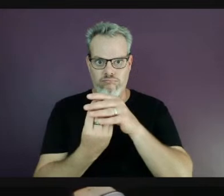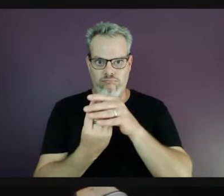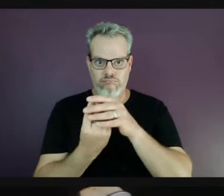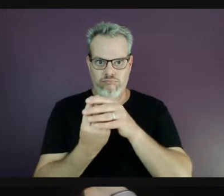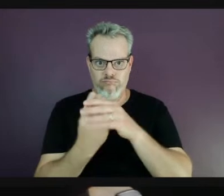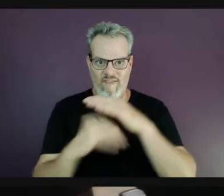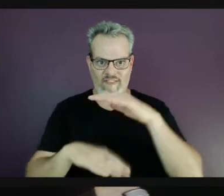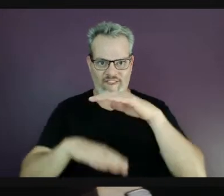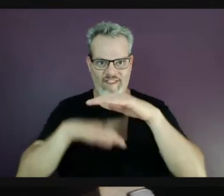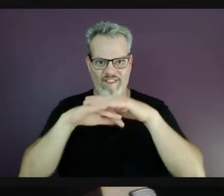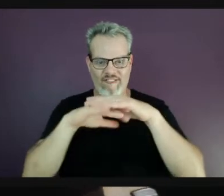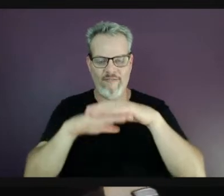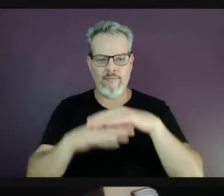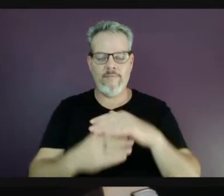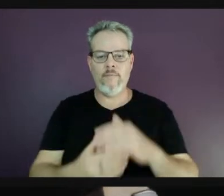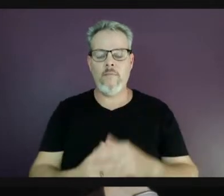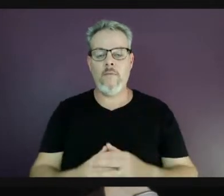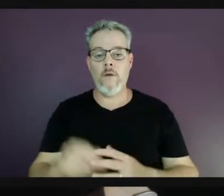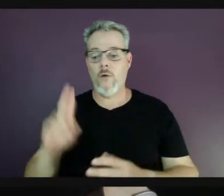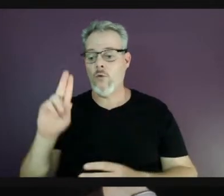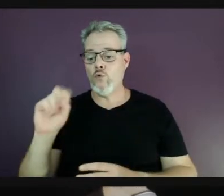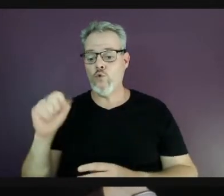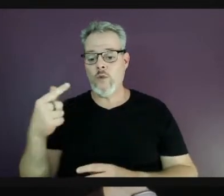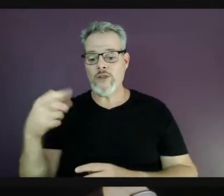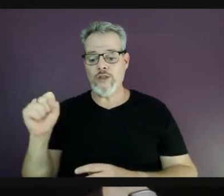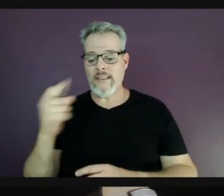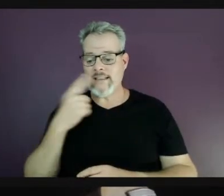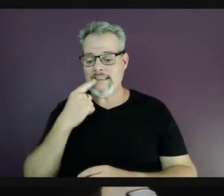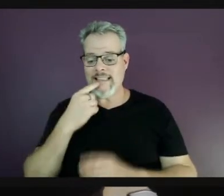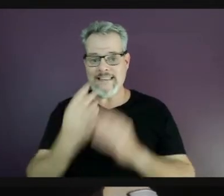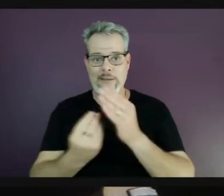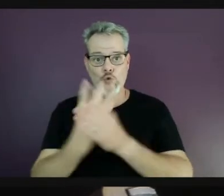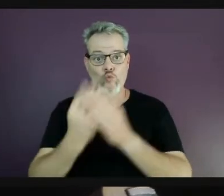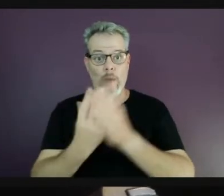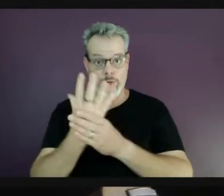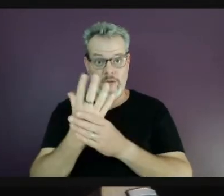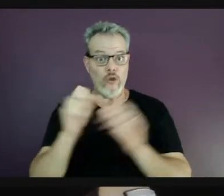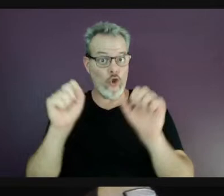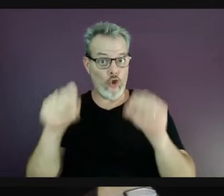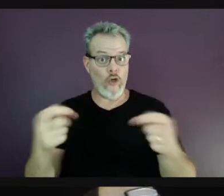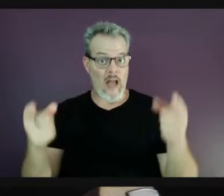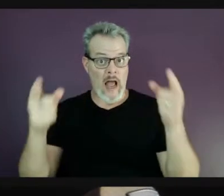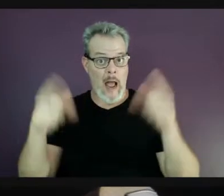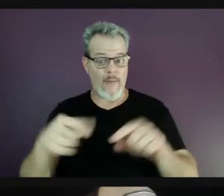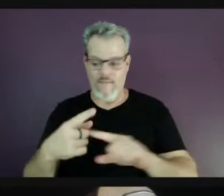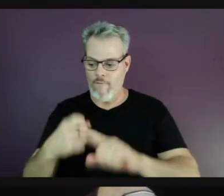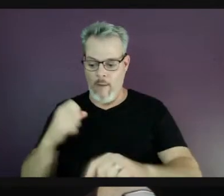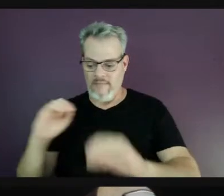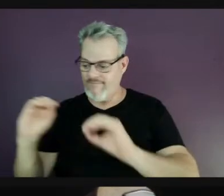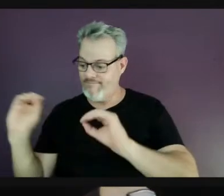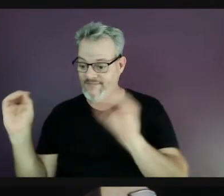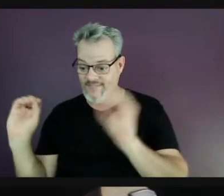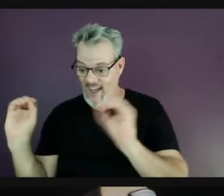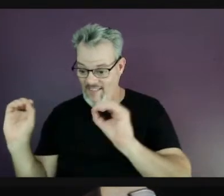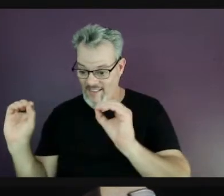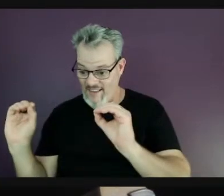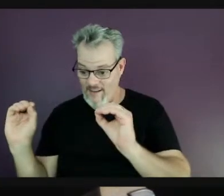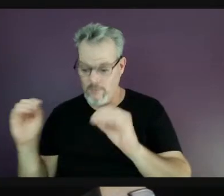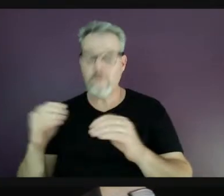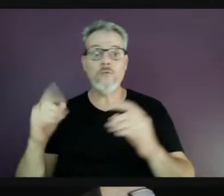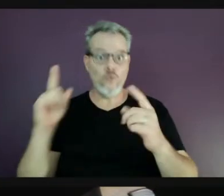So the USGS says an eruption could progress from nothing to earthquakes to lava in very short